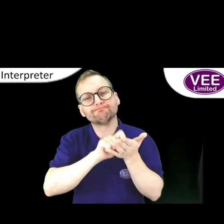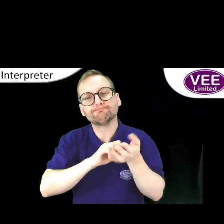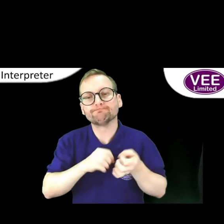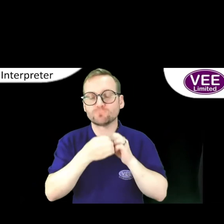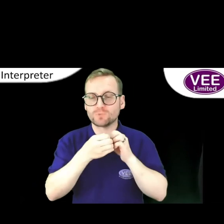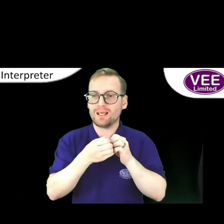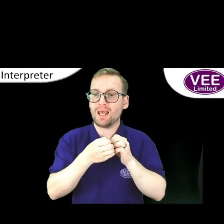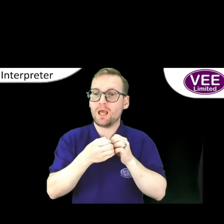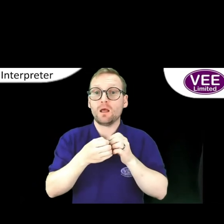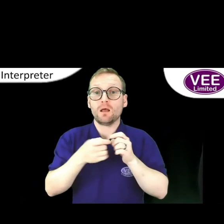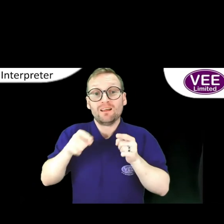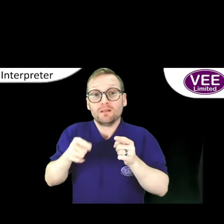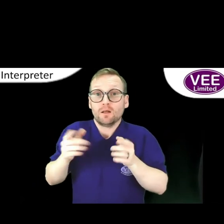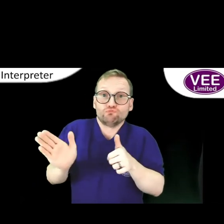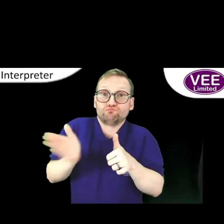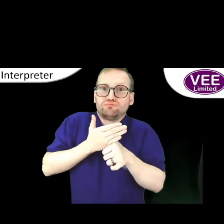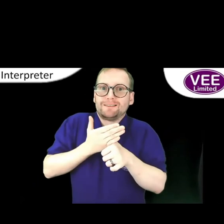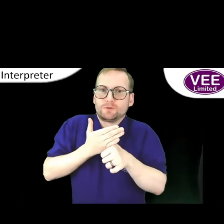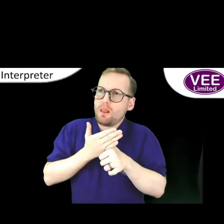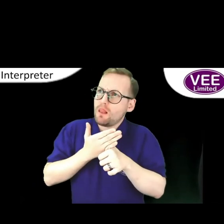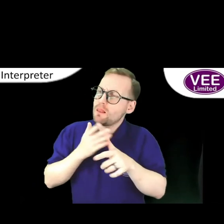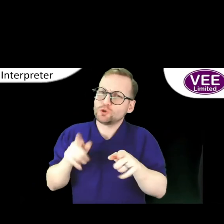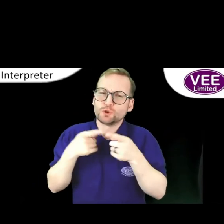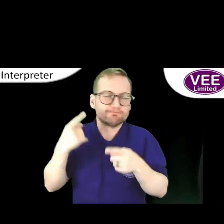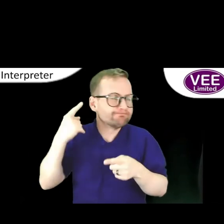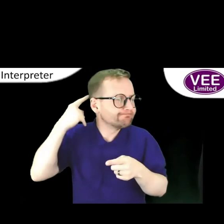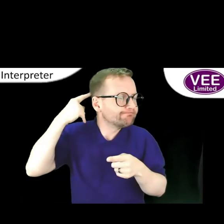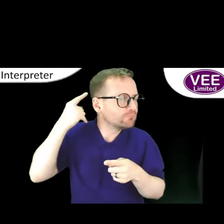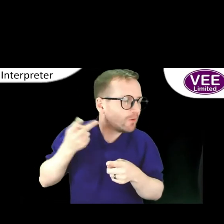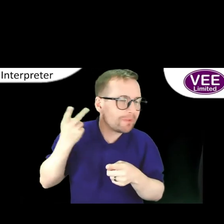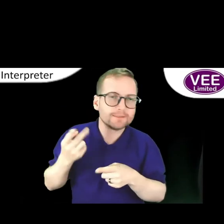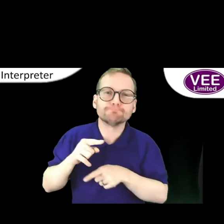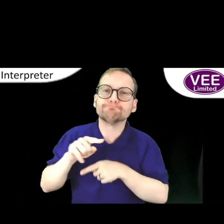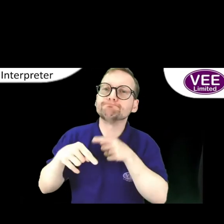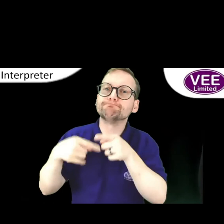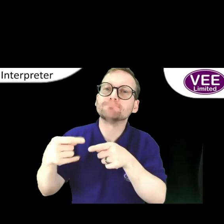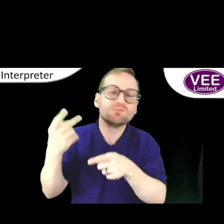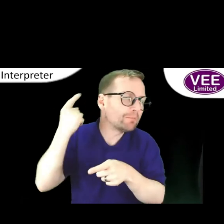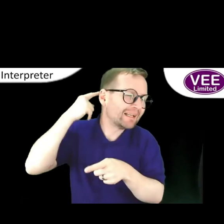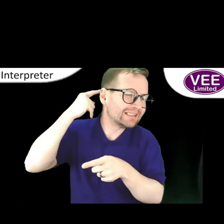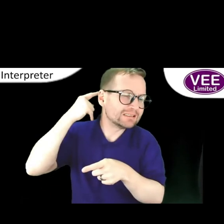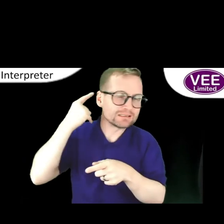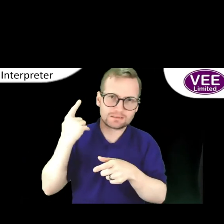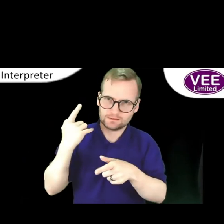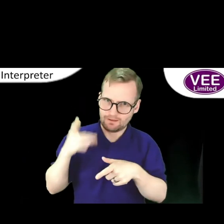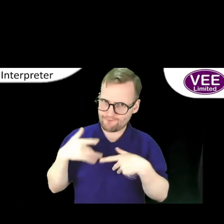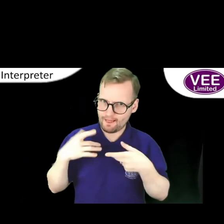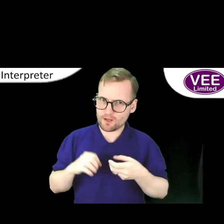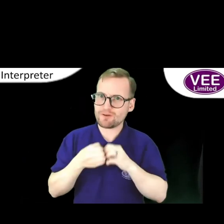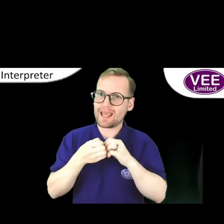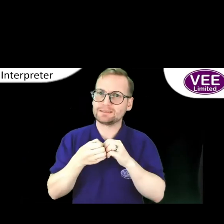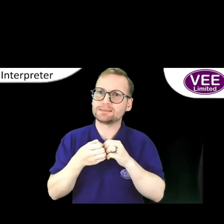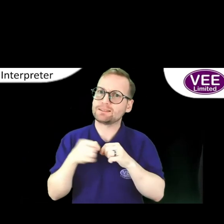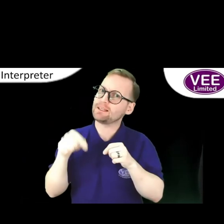And it was a tune that kind of kept coming back to me, and before I really knew what the tune was, I'd kind of come up with this arrangement.